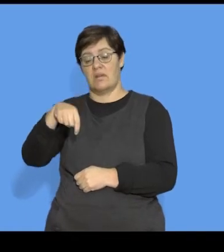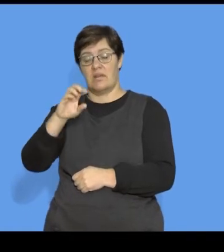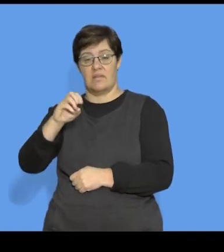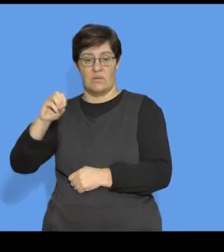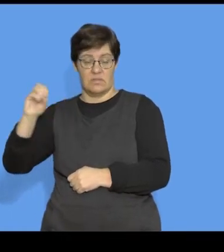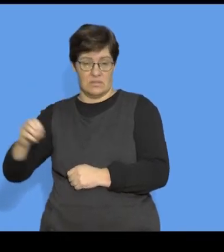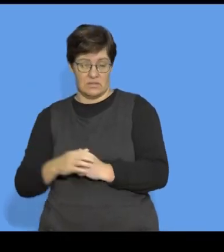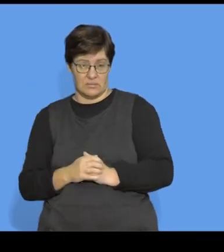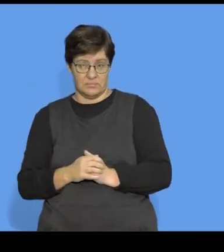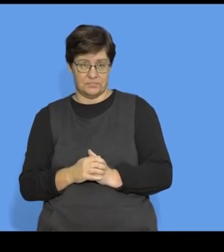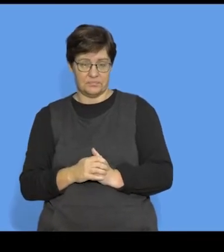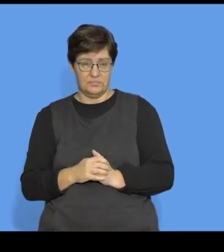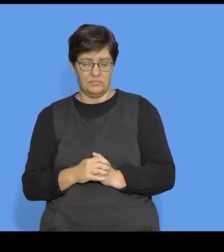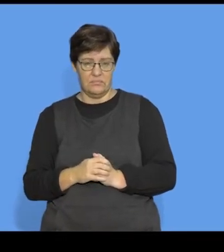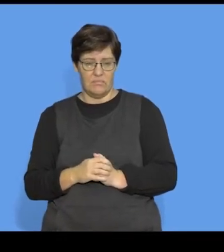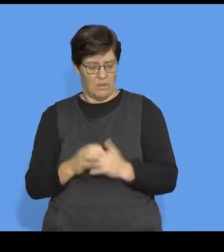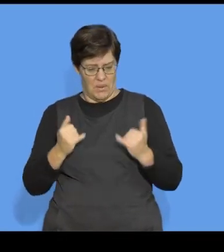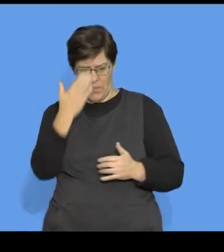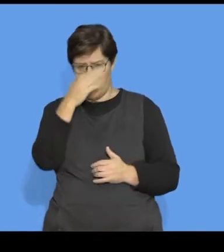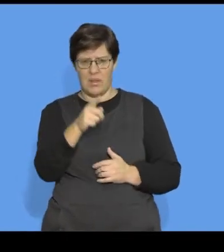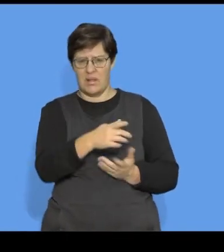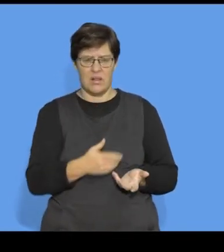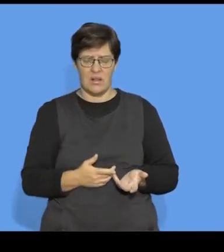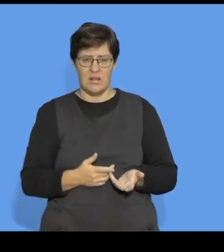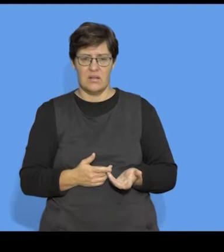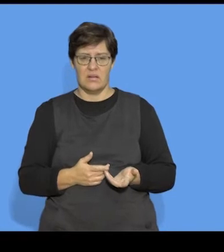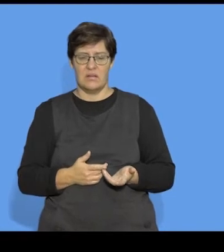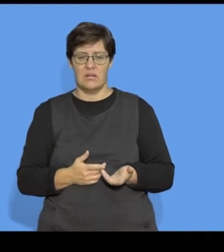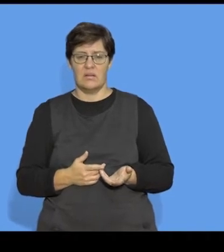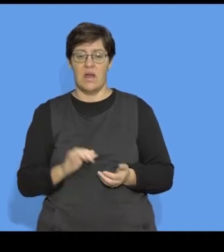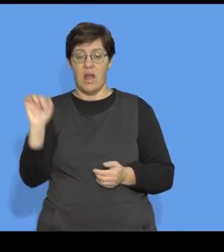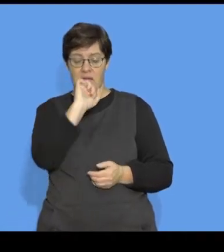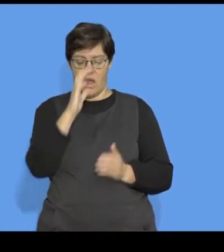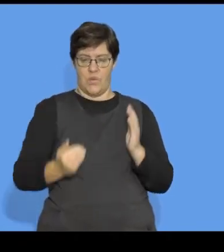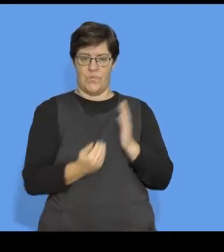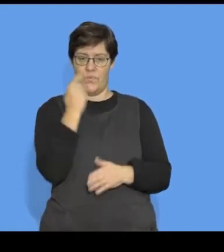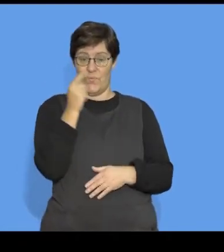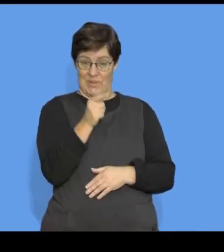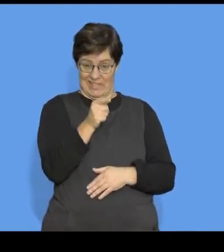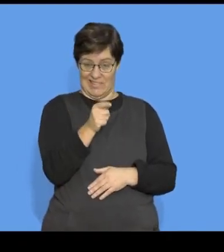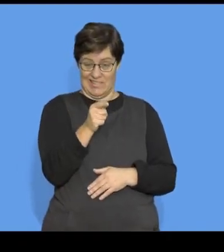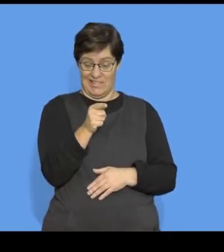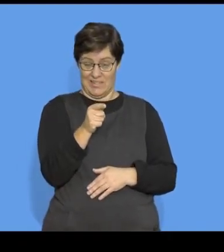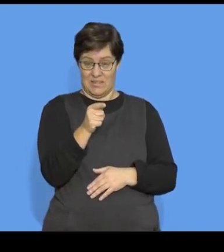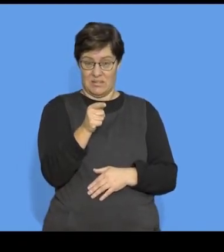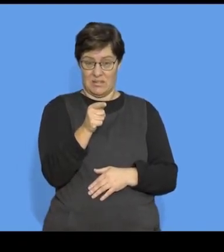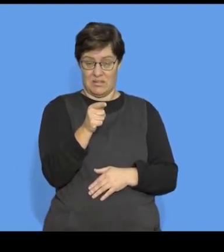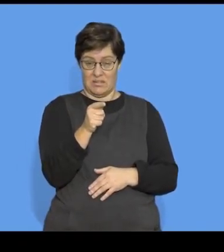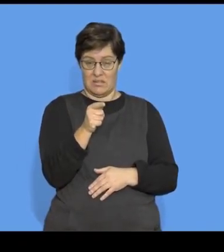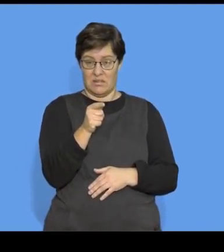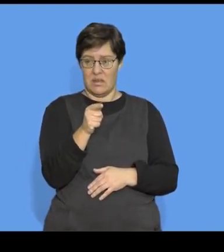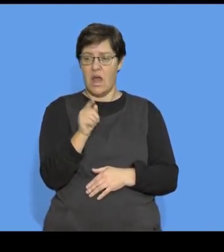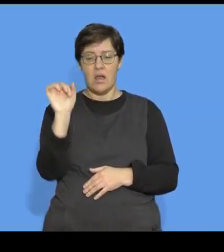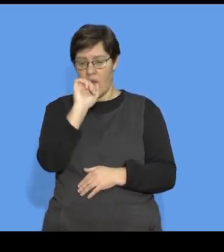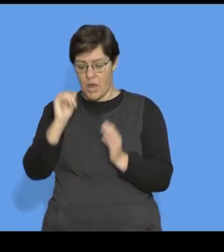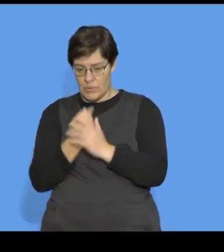261,000 Rand. Now, immediately I know this is now the new vehicle, right? And if I